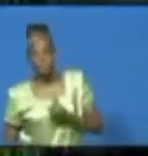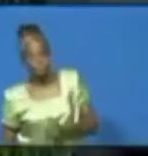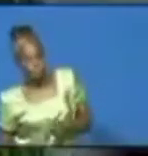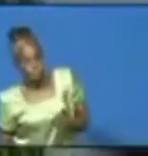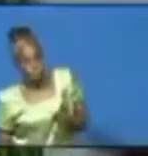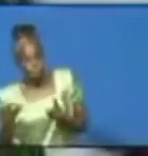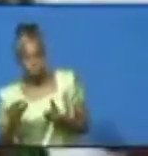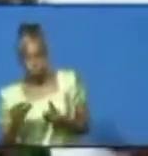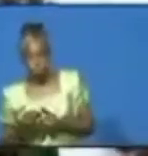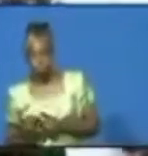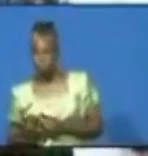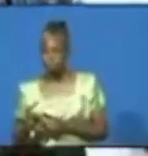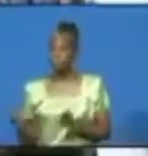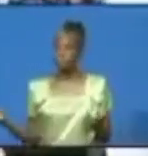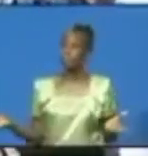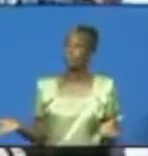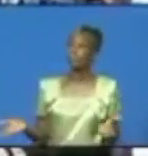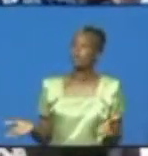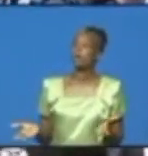Hallelujah.